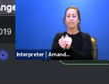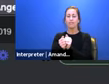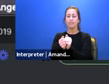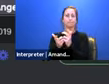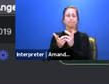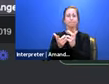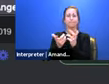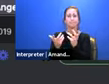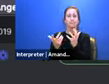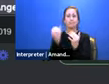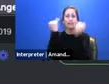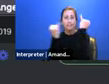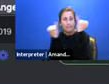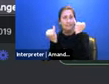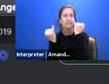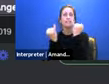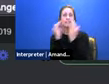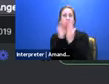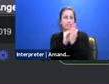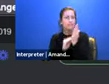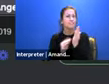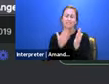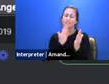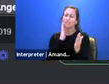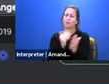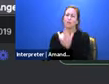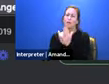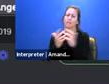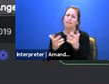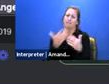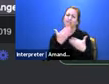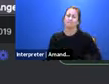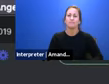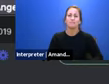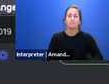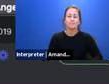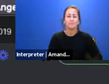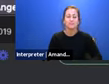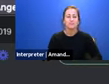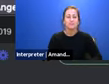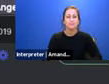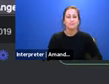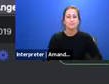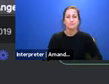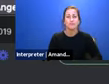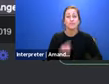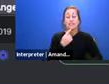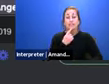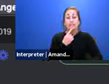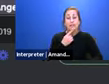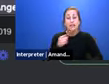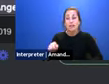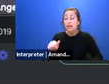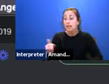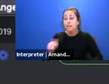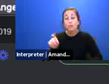Dr. Yearwood, there are a couple of comments that are in the chat that I'd like to read. Yes. Ms. Moore has